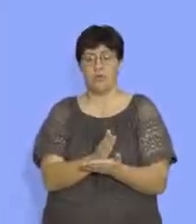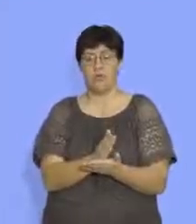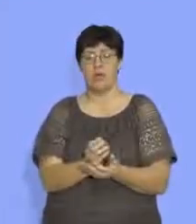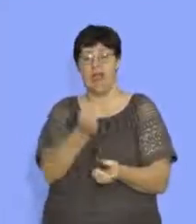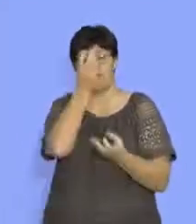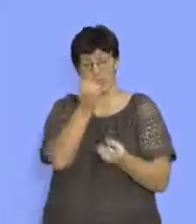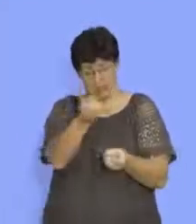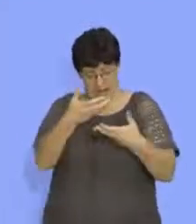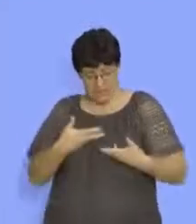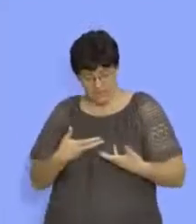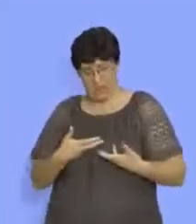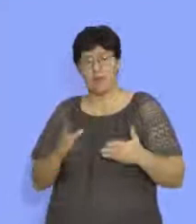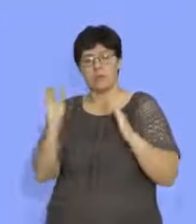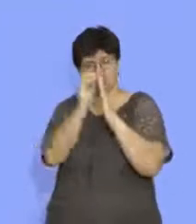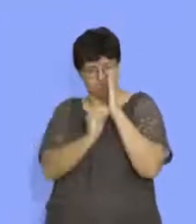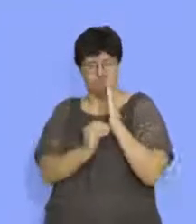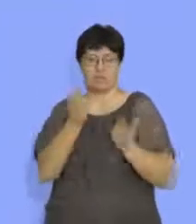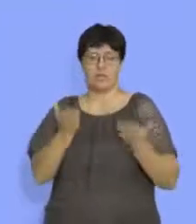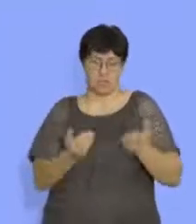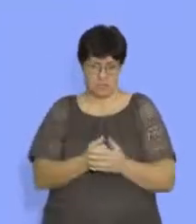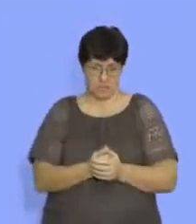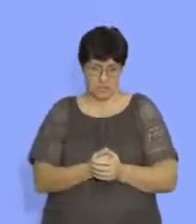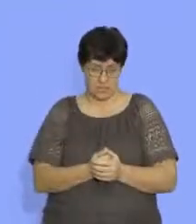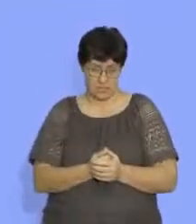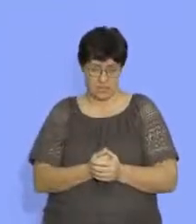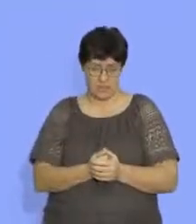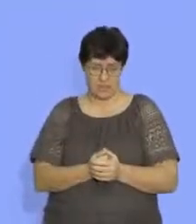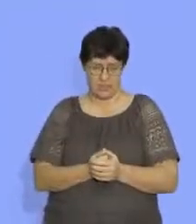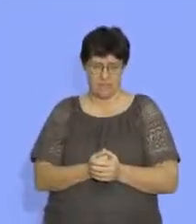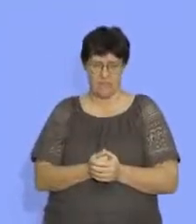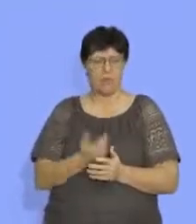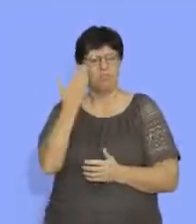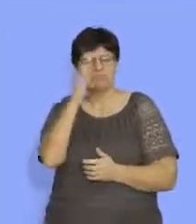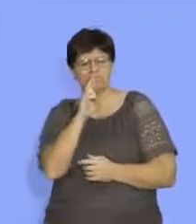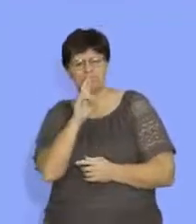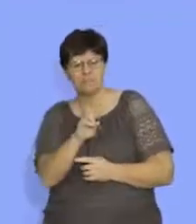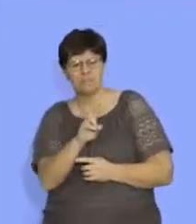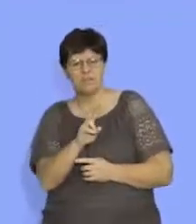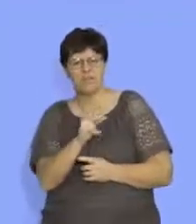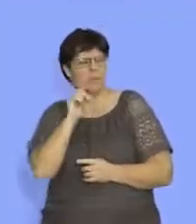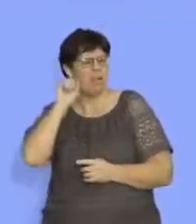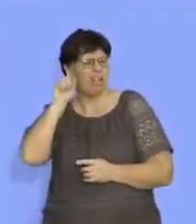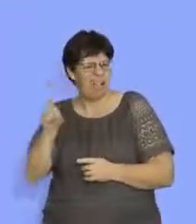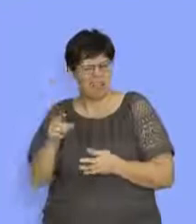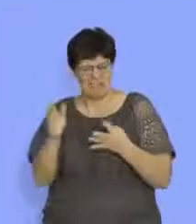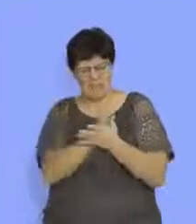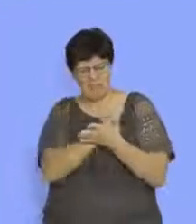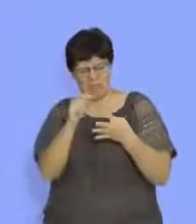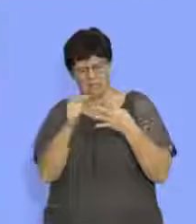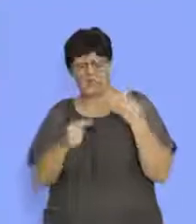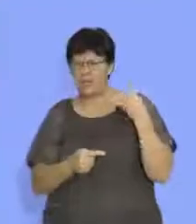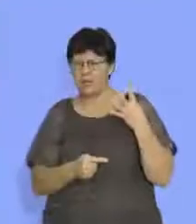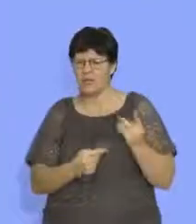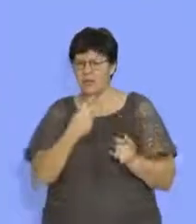you use the given information to write down the equation or the two equations. Now, I normally see people